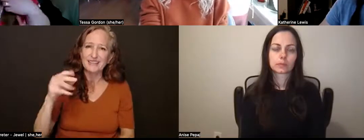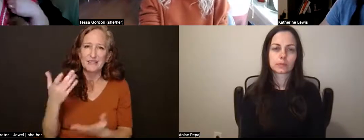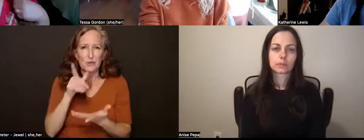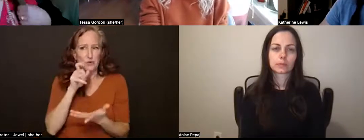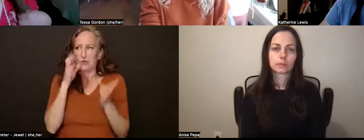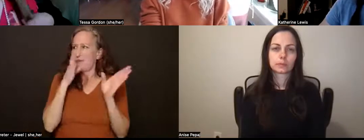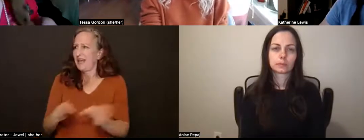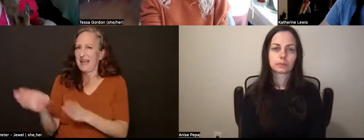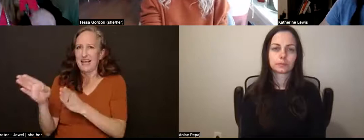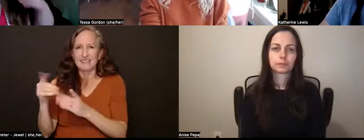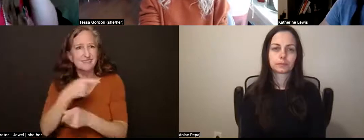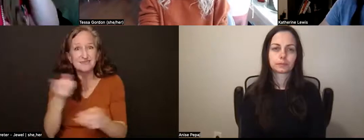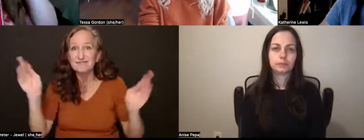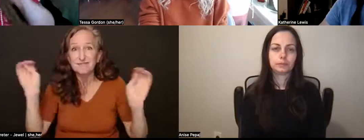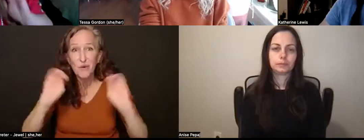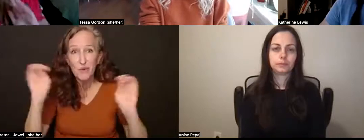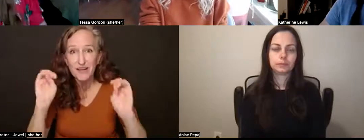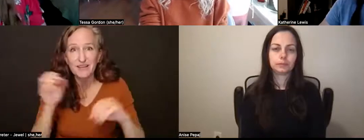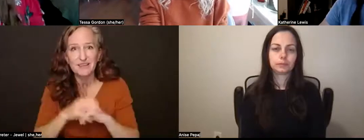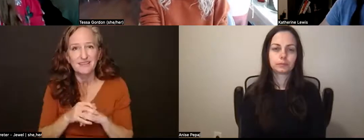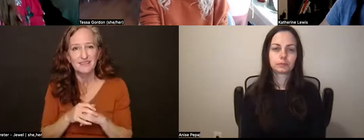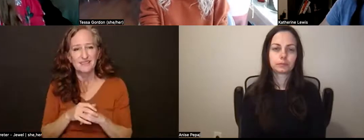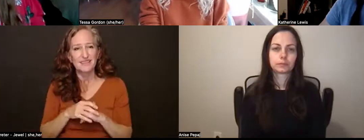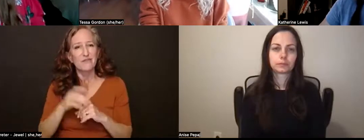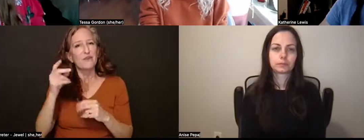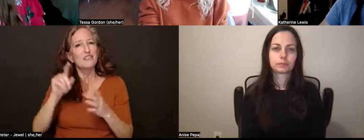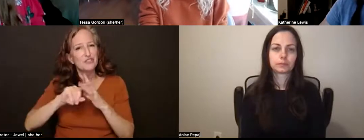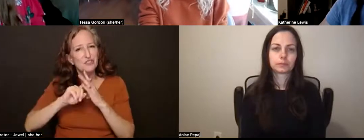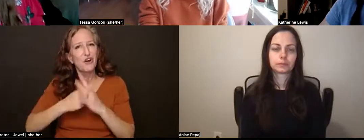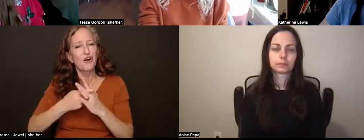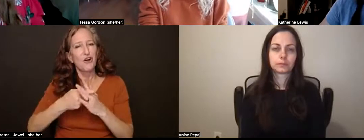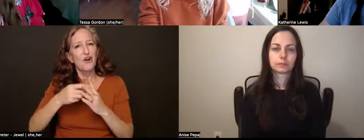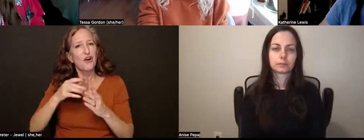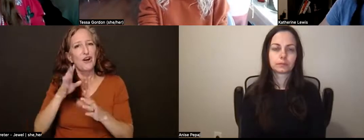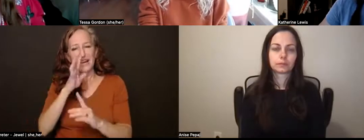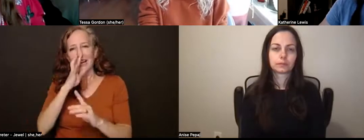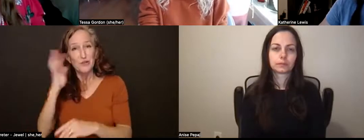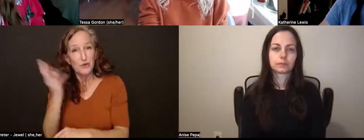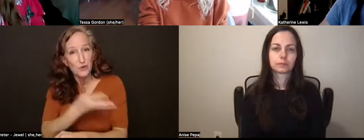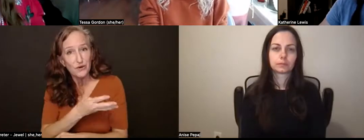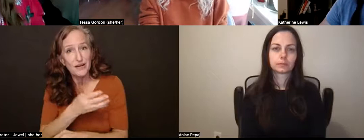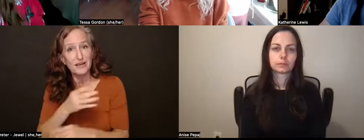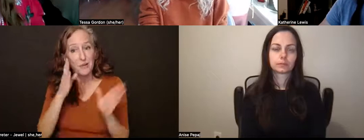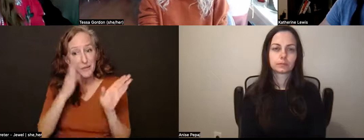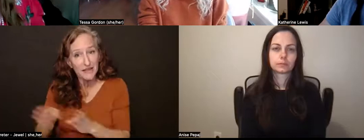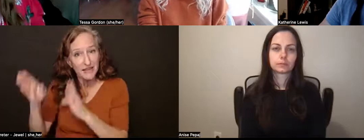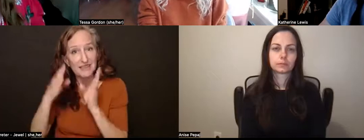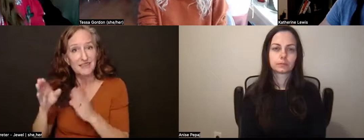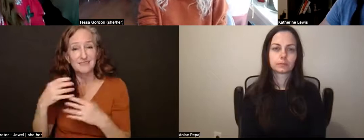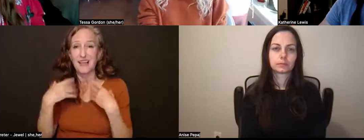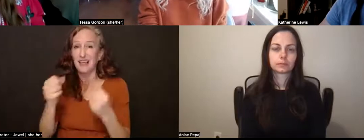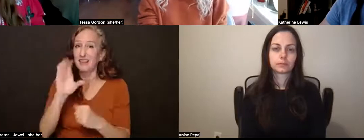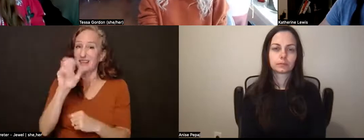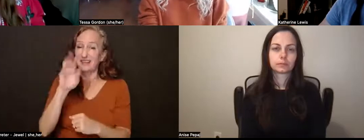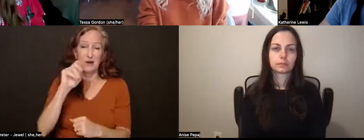to negate planning for disability, healthcare is going to crumble on itself.